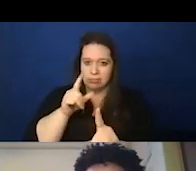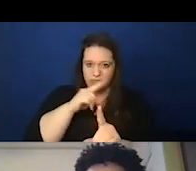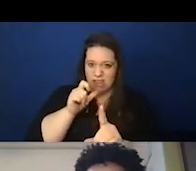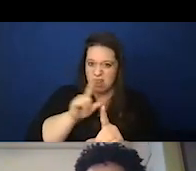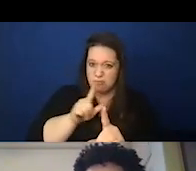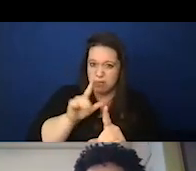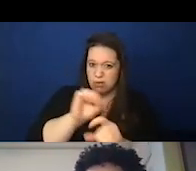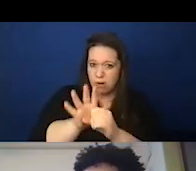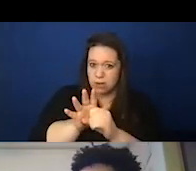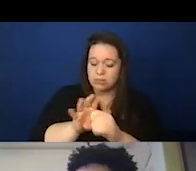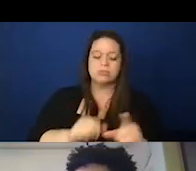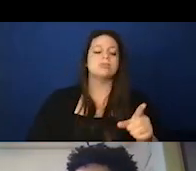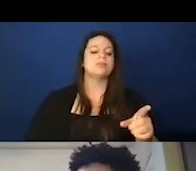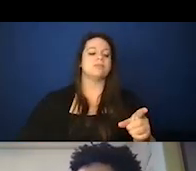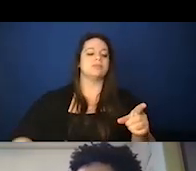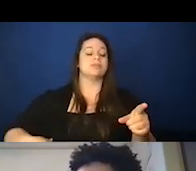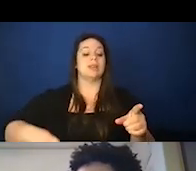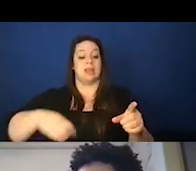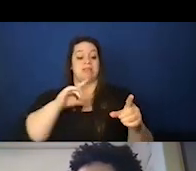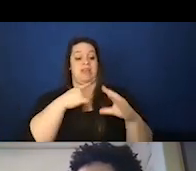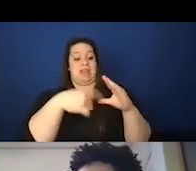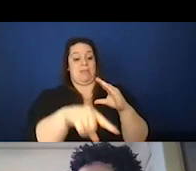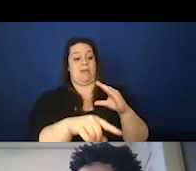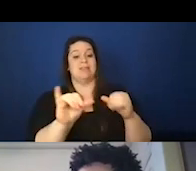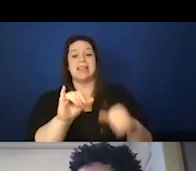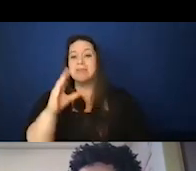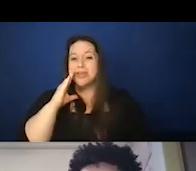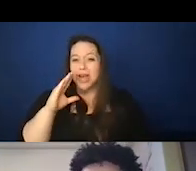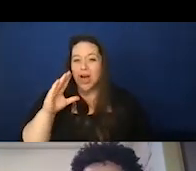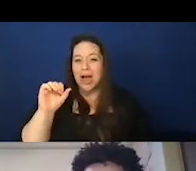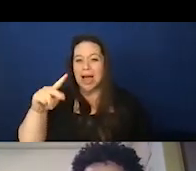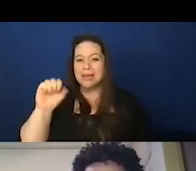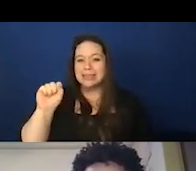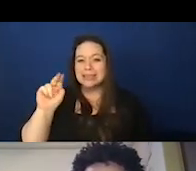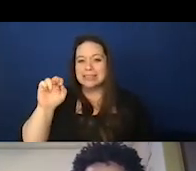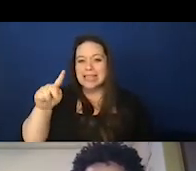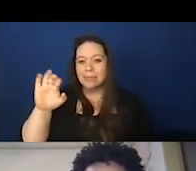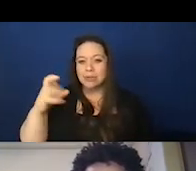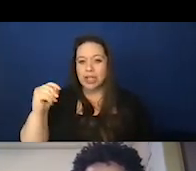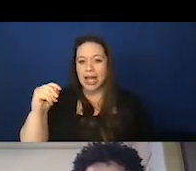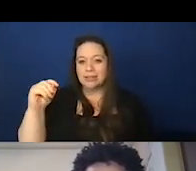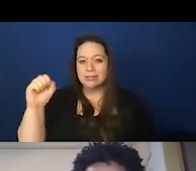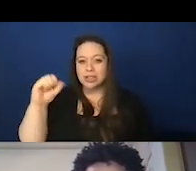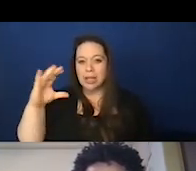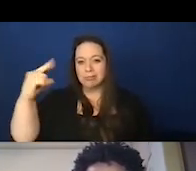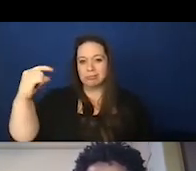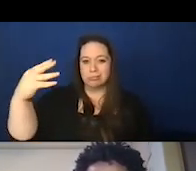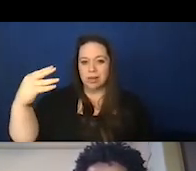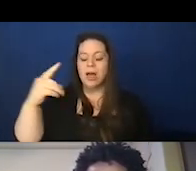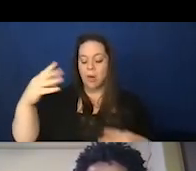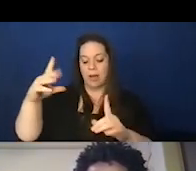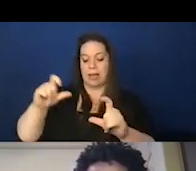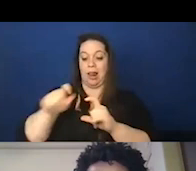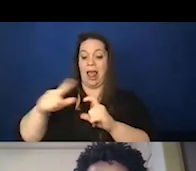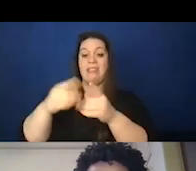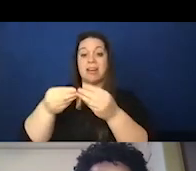the mRNA does that email, just like Snapchat, it disappears. So it doesn't go into the body, which